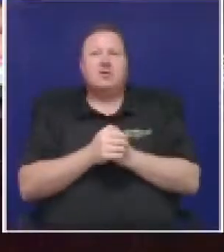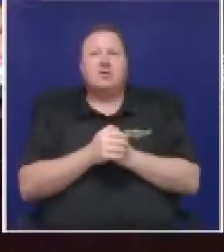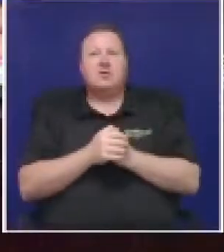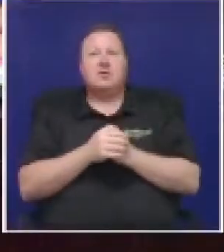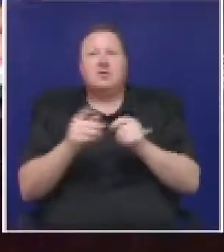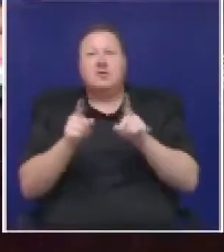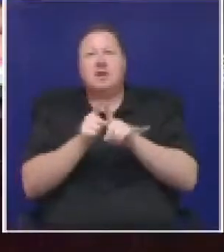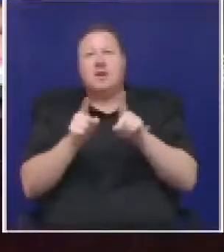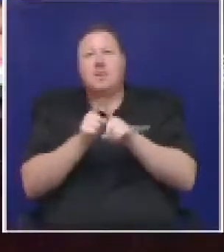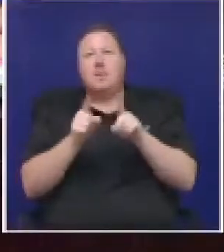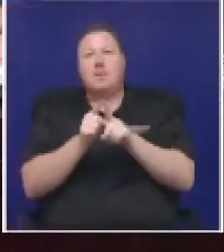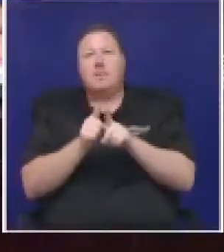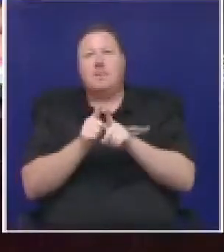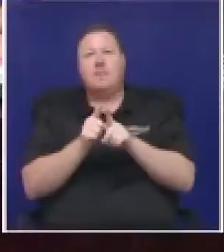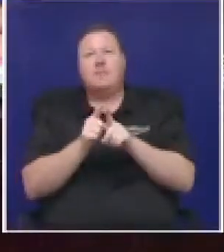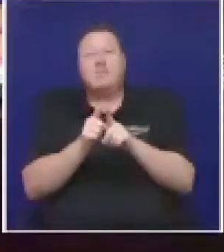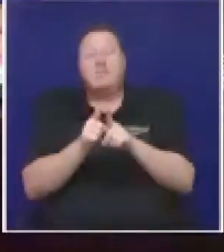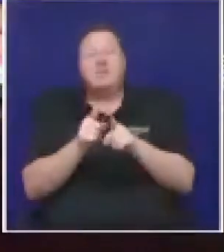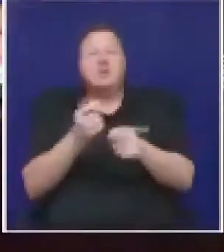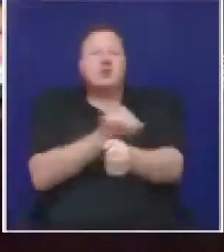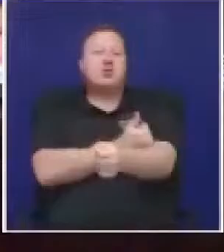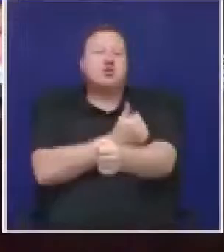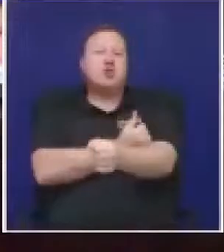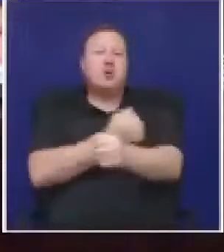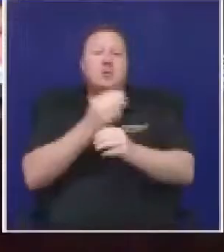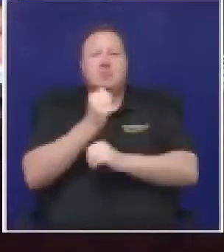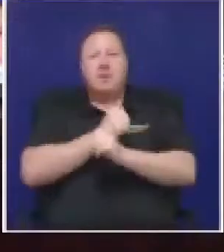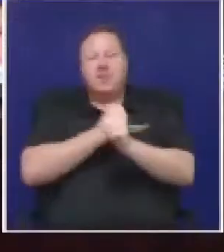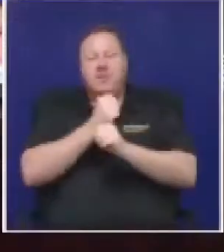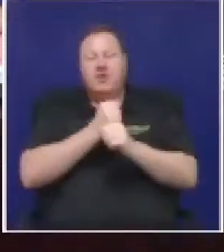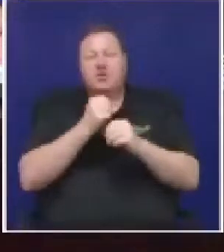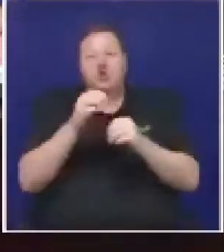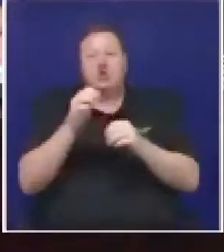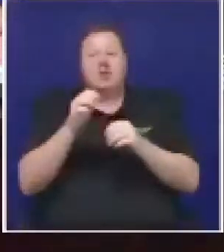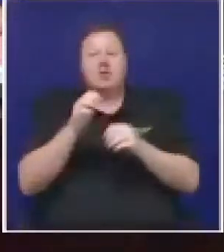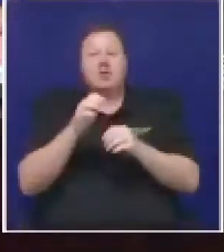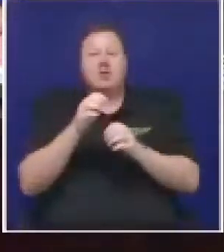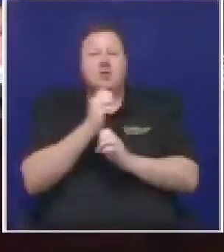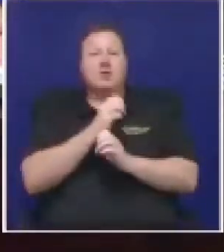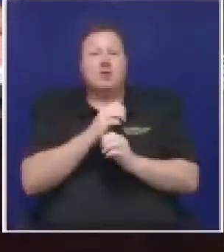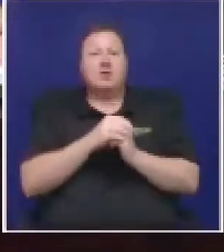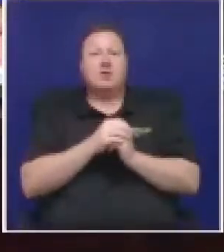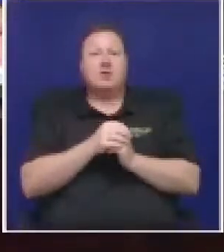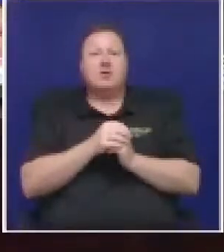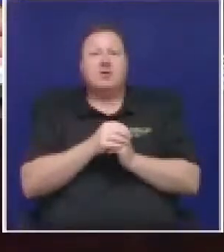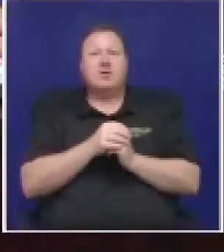of drugs, manufacturing equipment, and the precursor